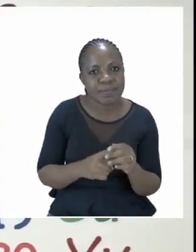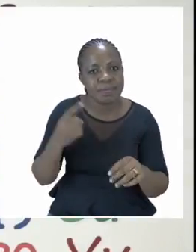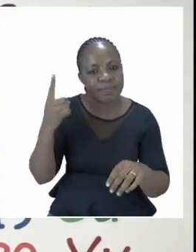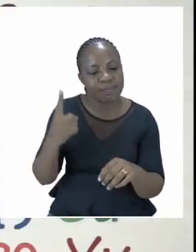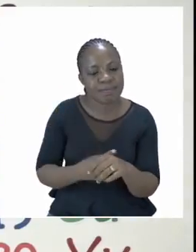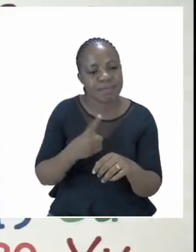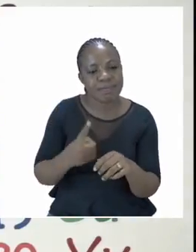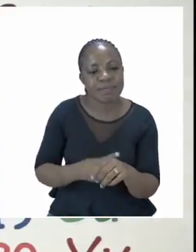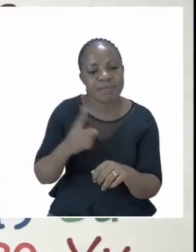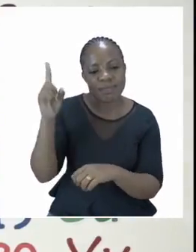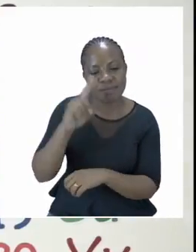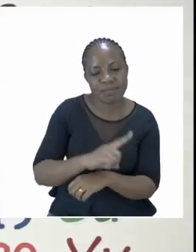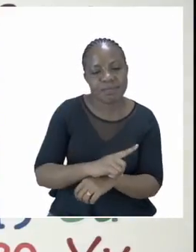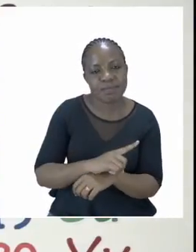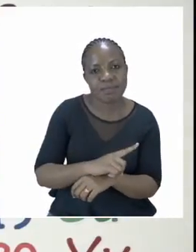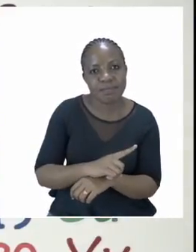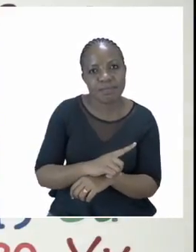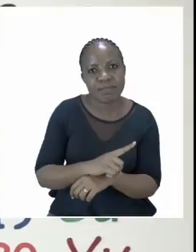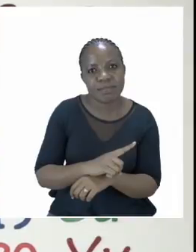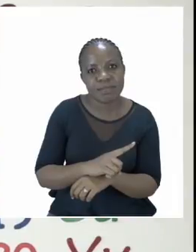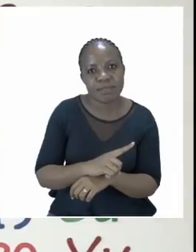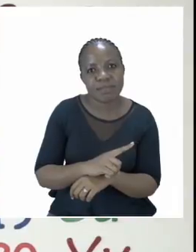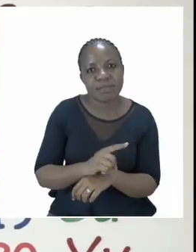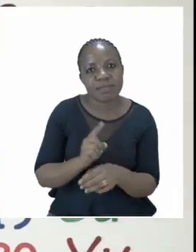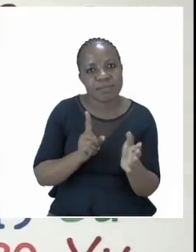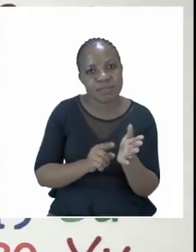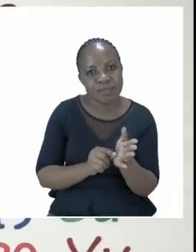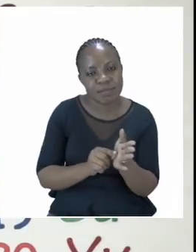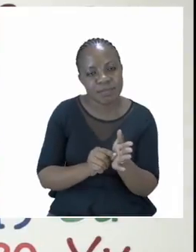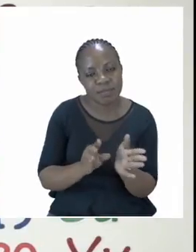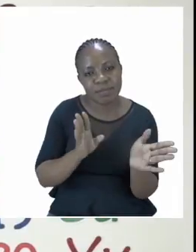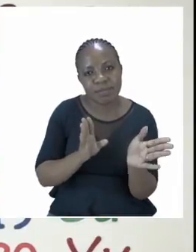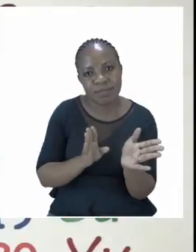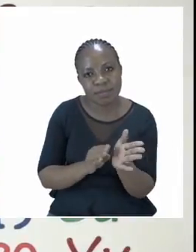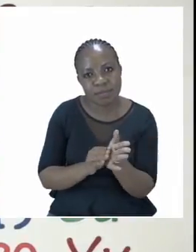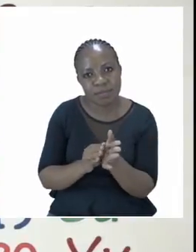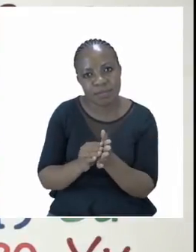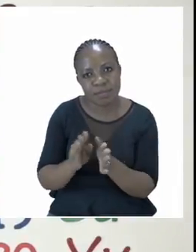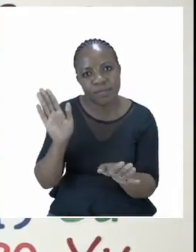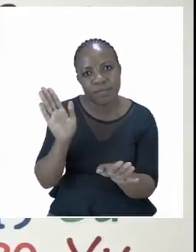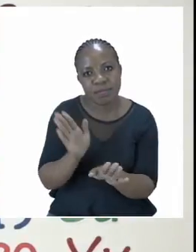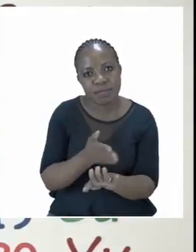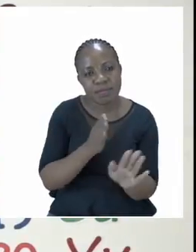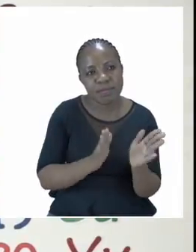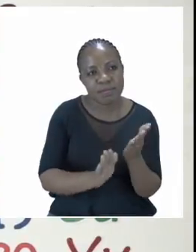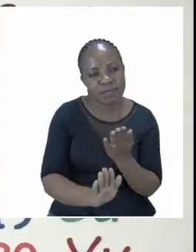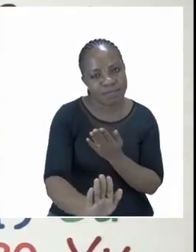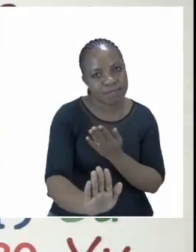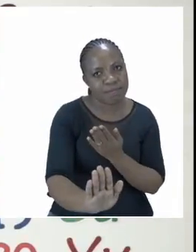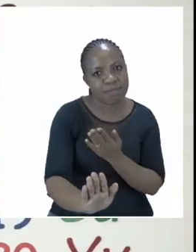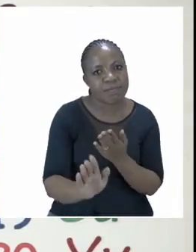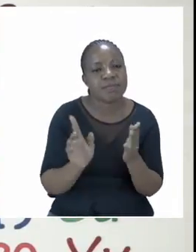Sanitize every day so the germs can stay away.